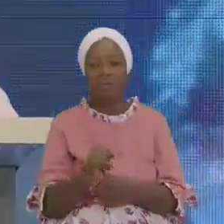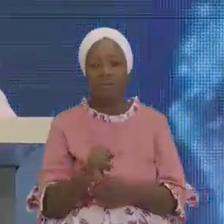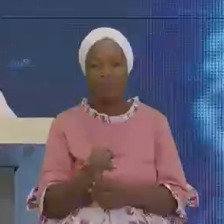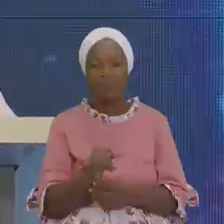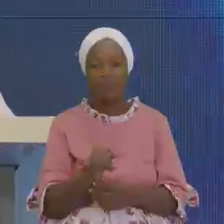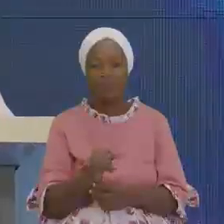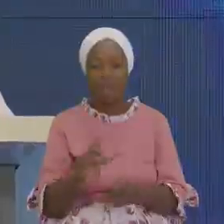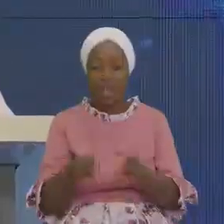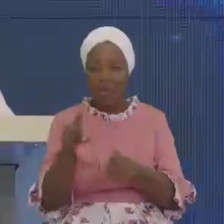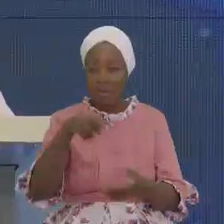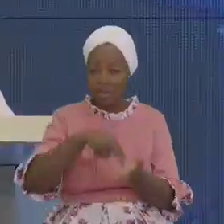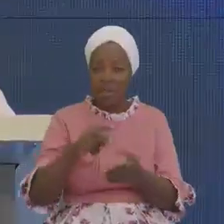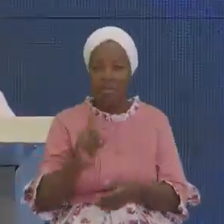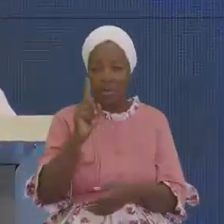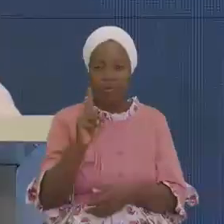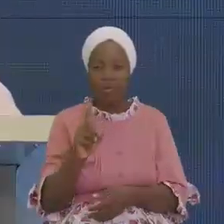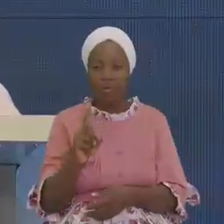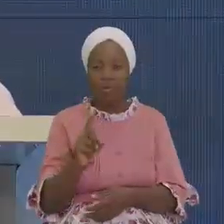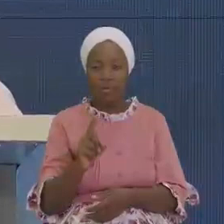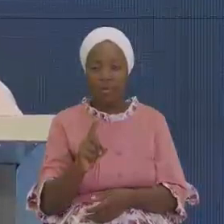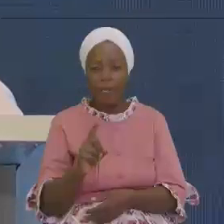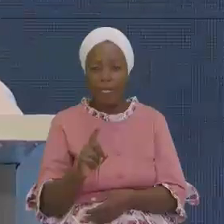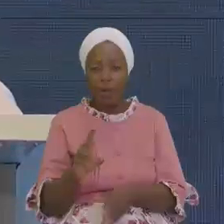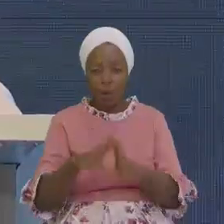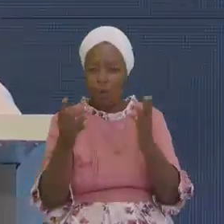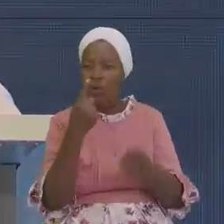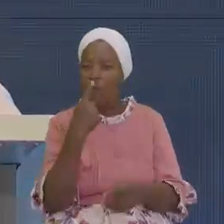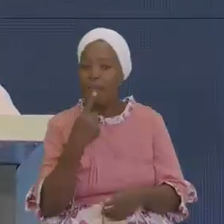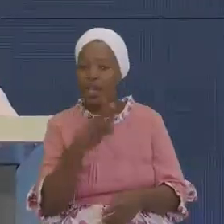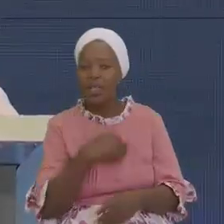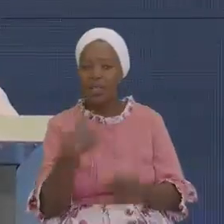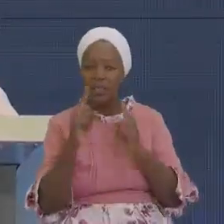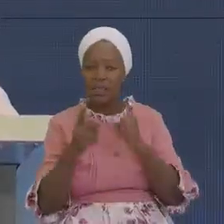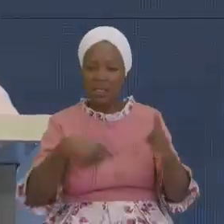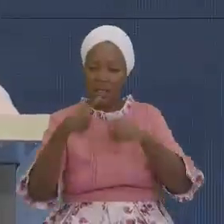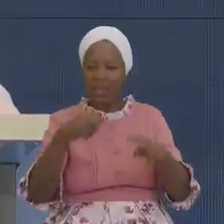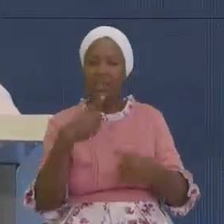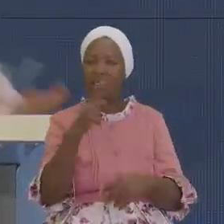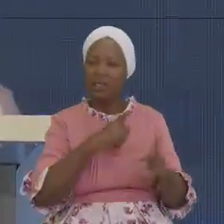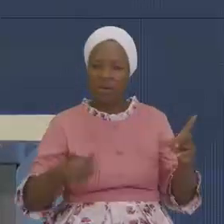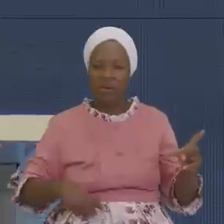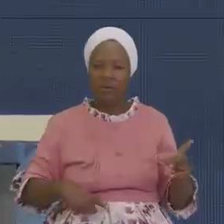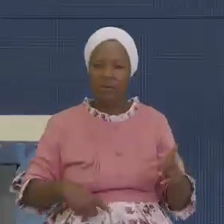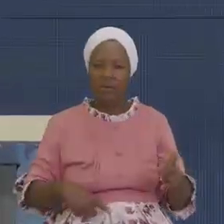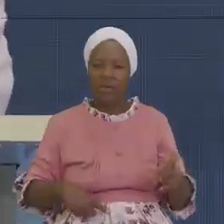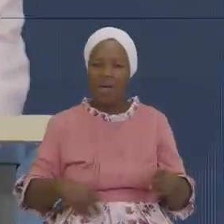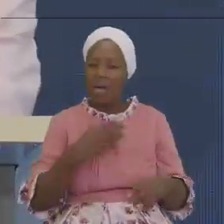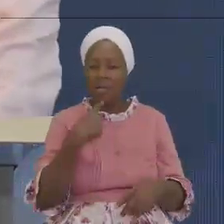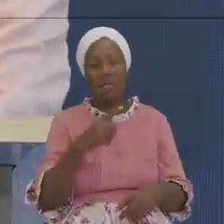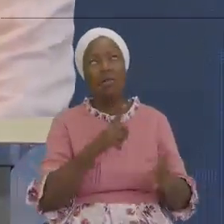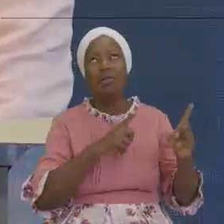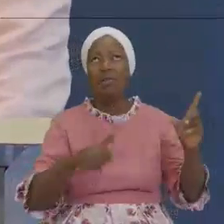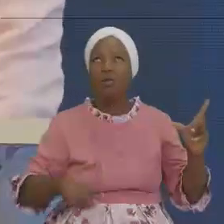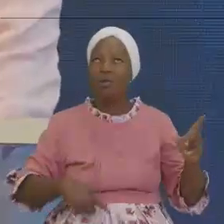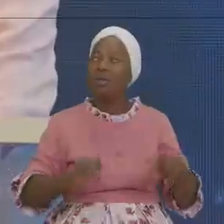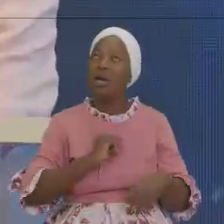As you're standing up, open your mouth and tell the Lord. And say, Lord, I come.